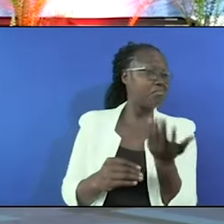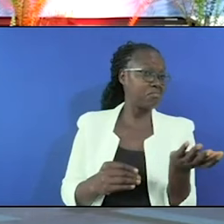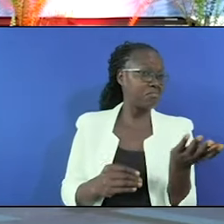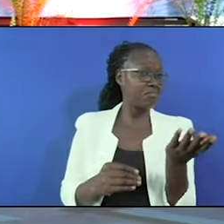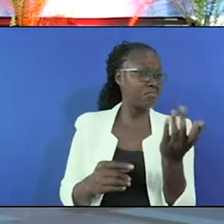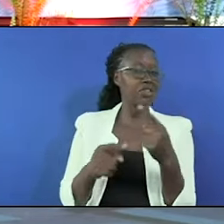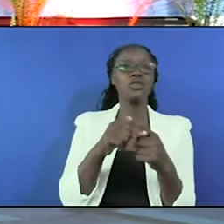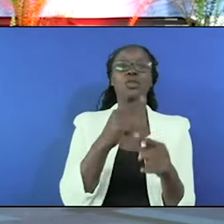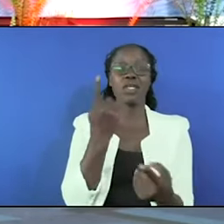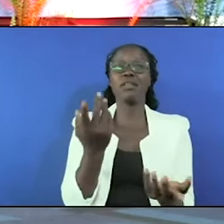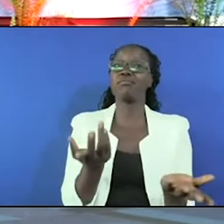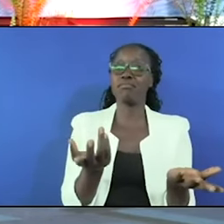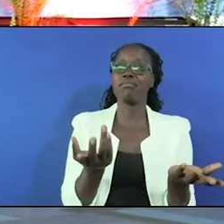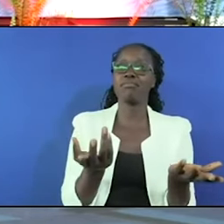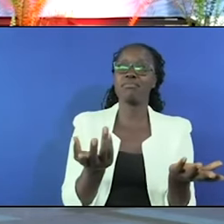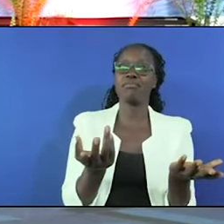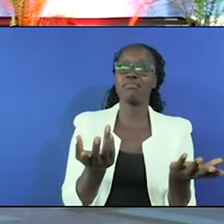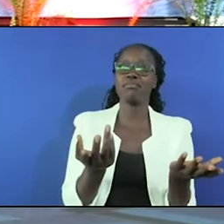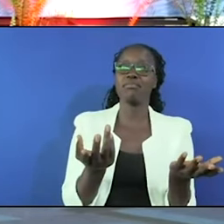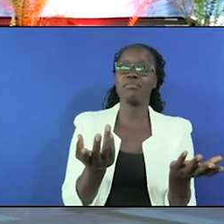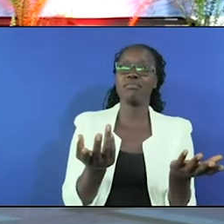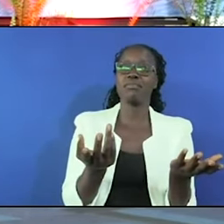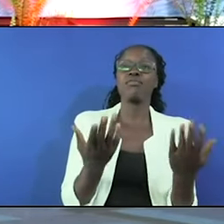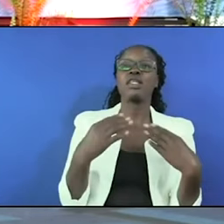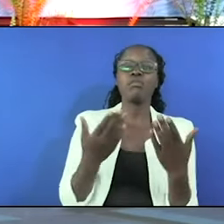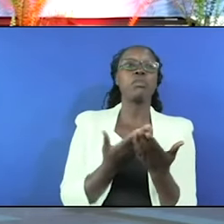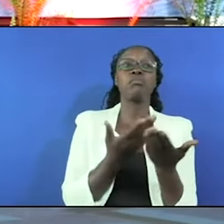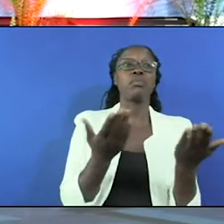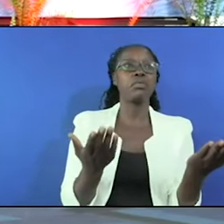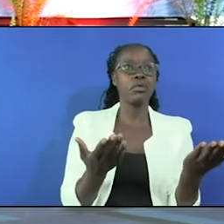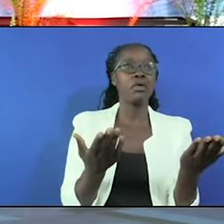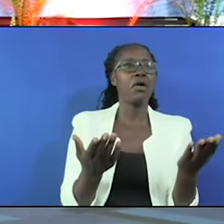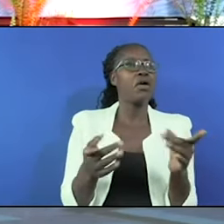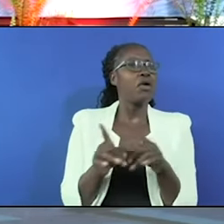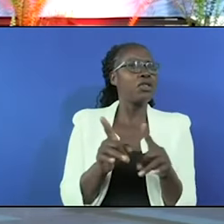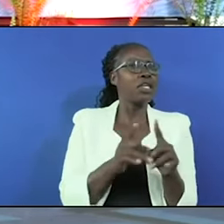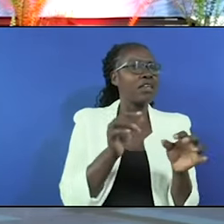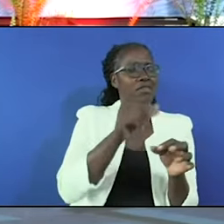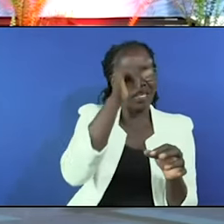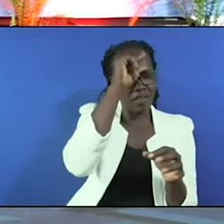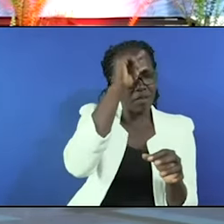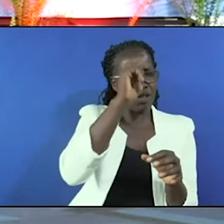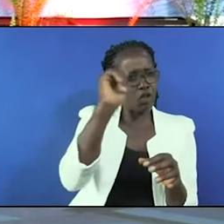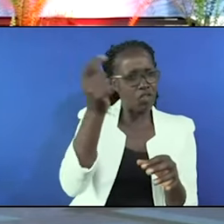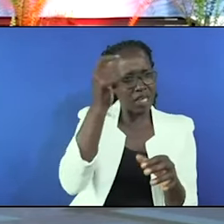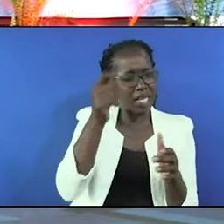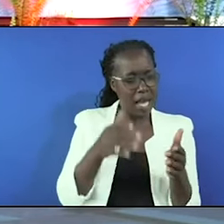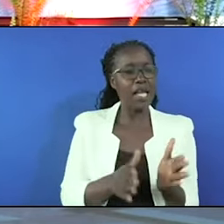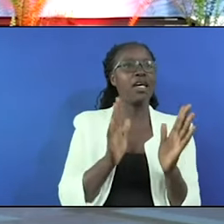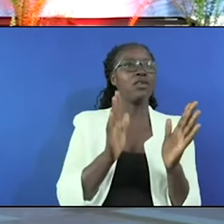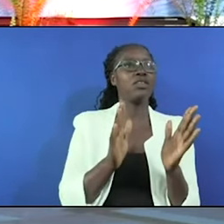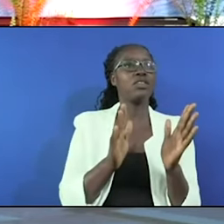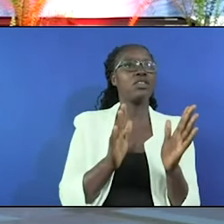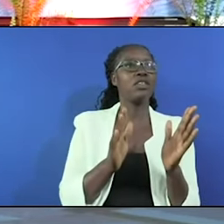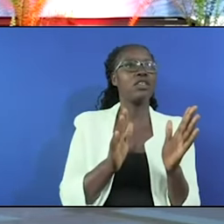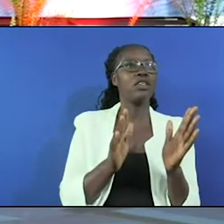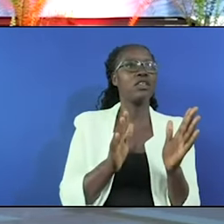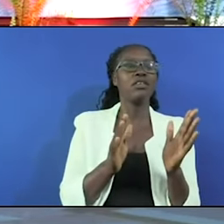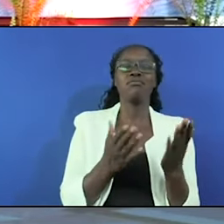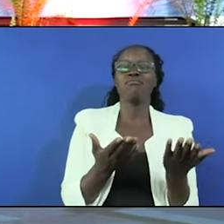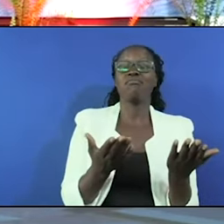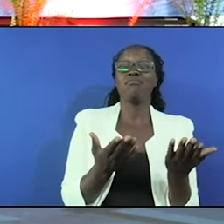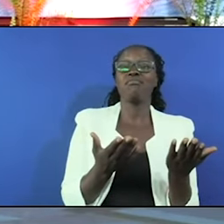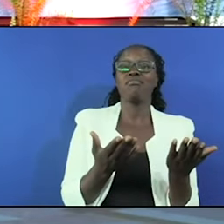you kill. There are people, even if the government of Kenya allowed, it doesn't allow